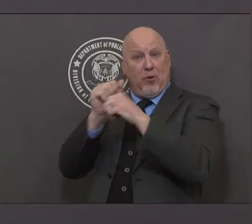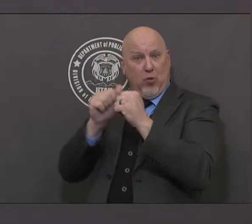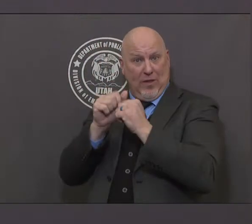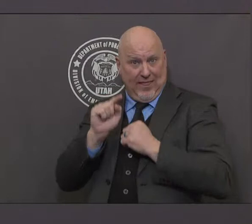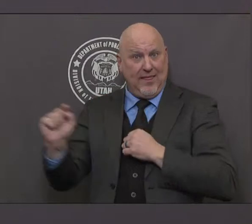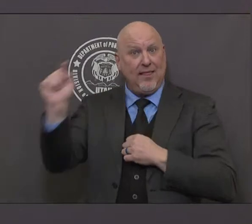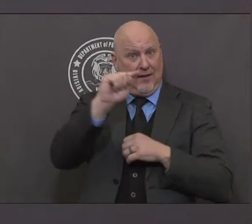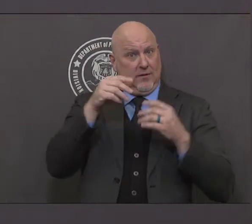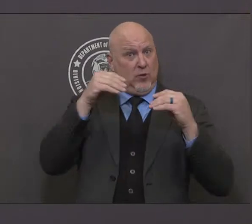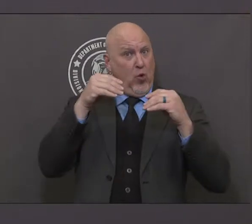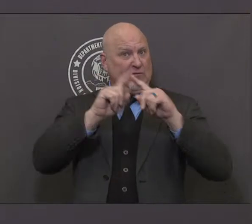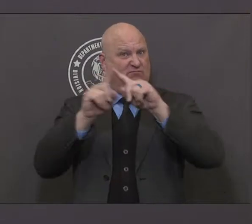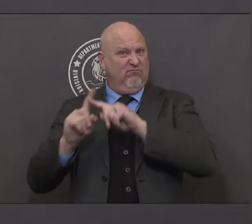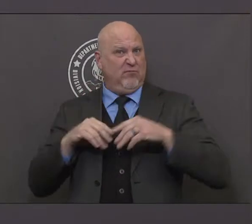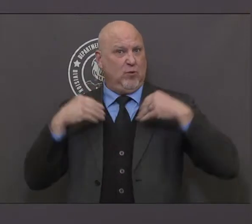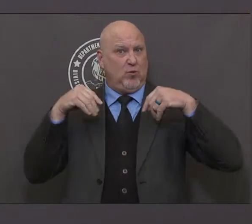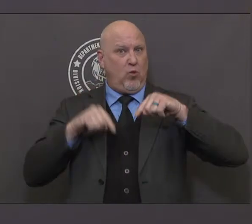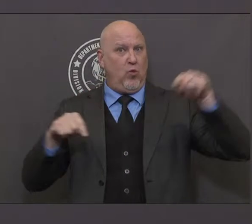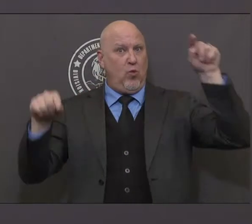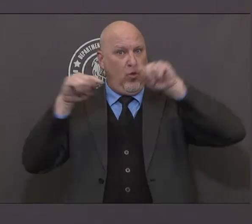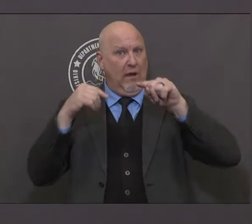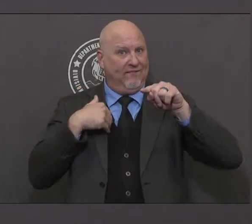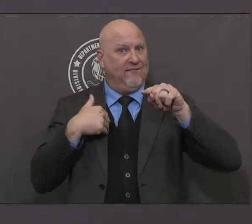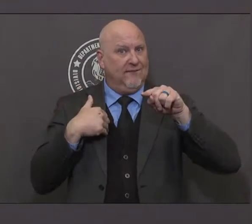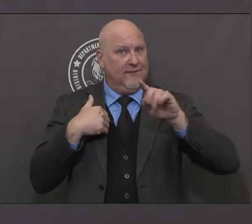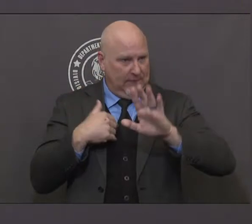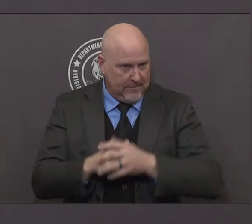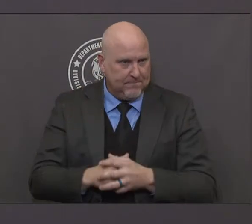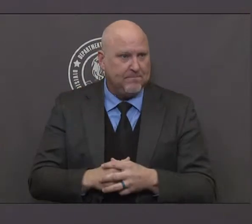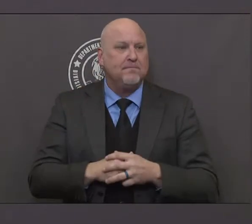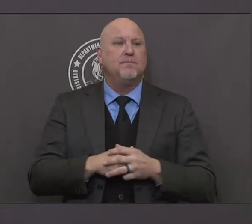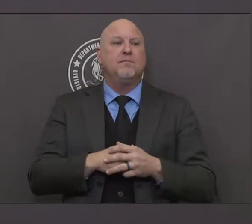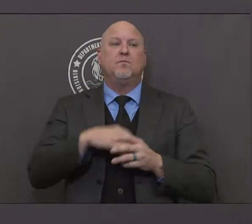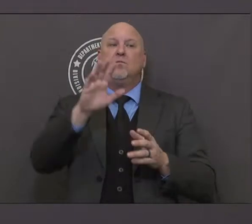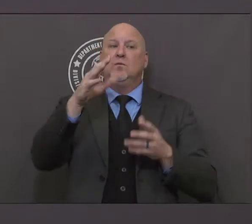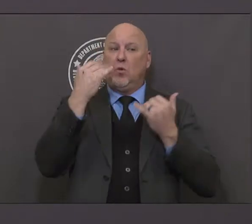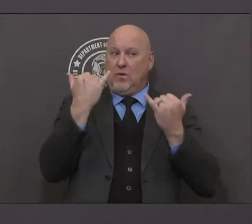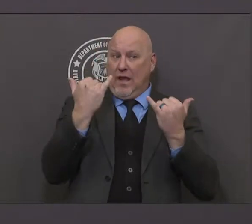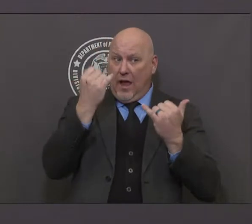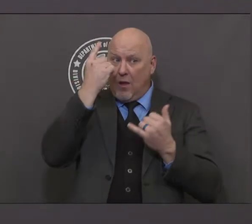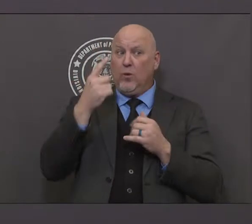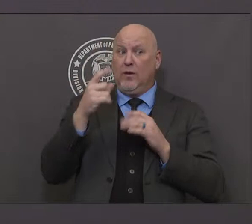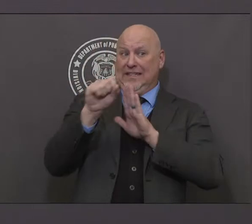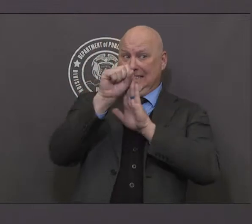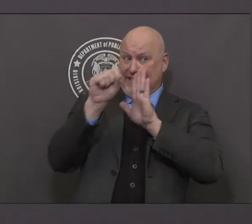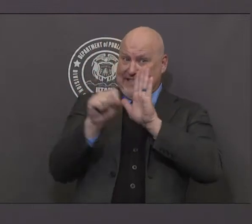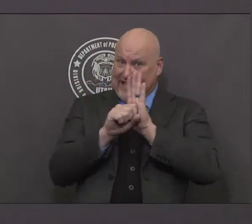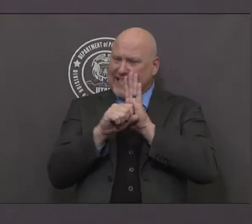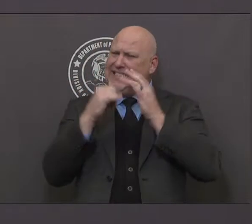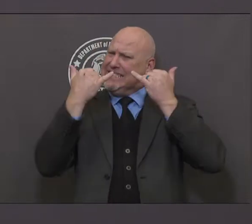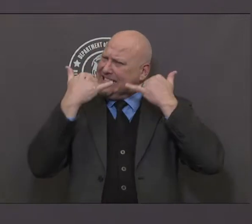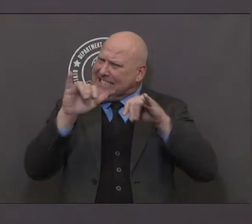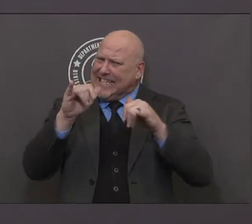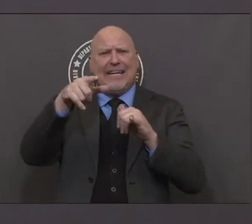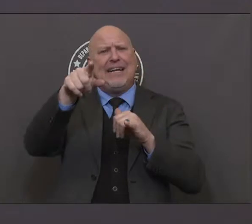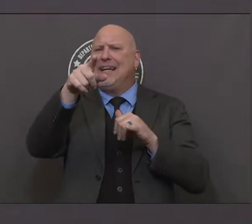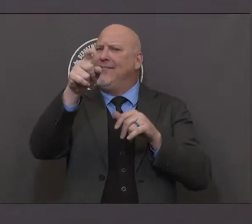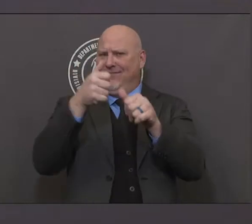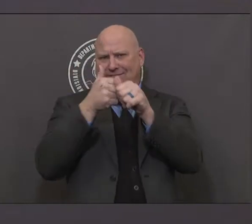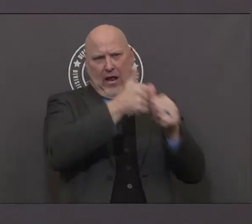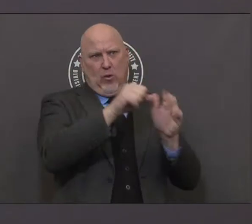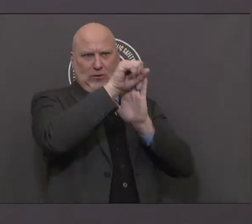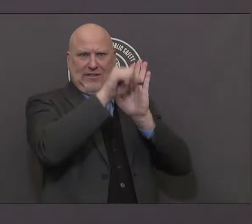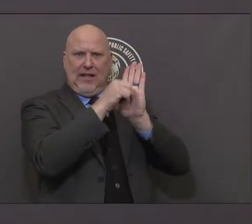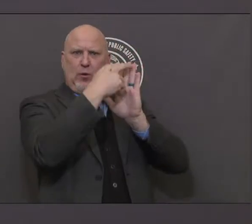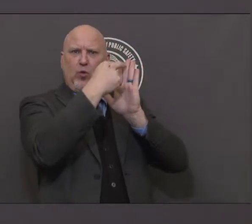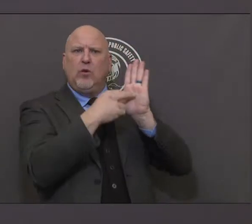state actually has control over who is eligible to receive those vaccines. So they're letting us